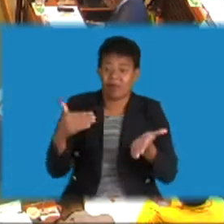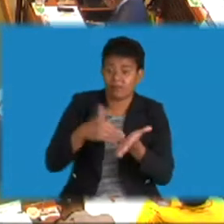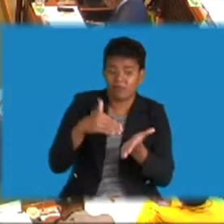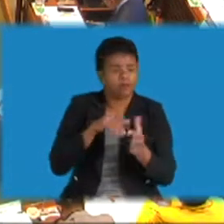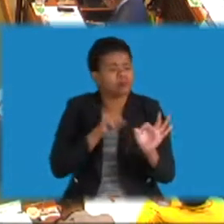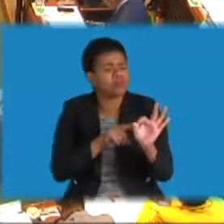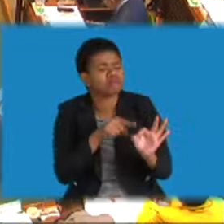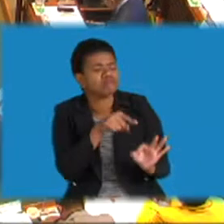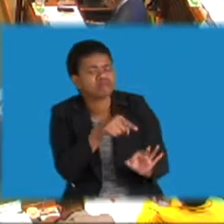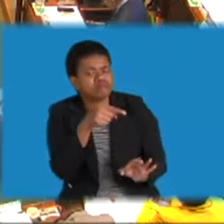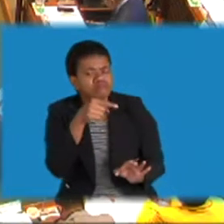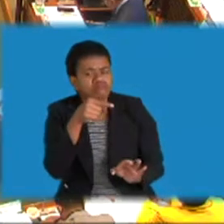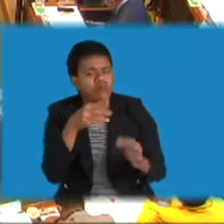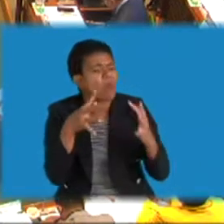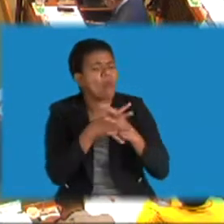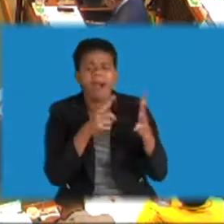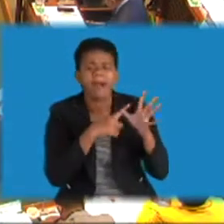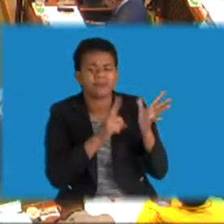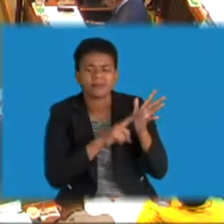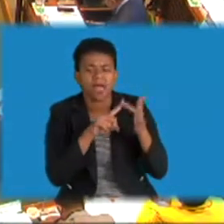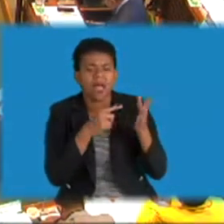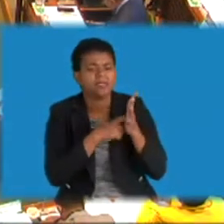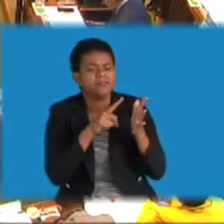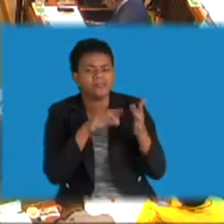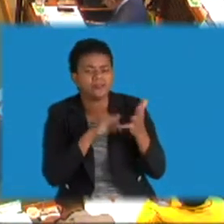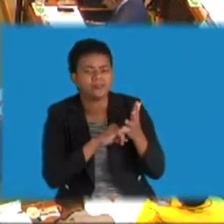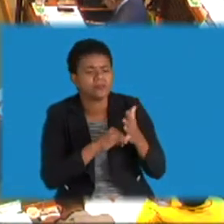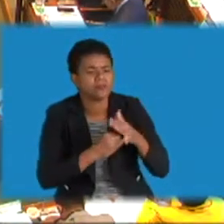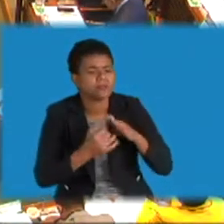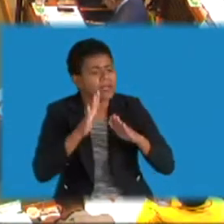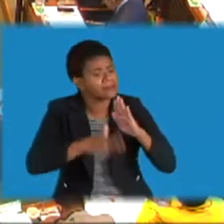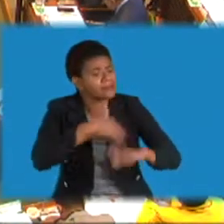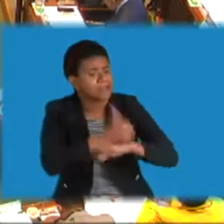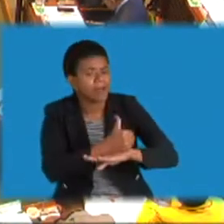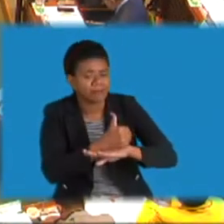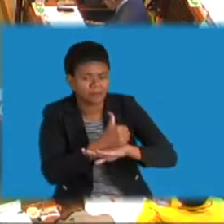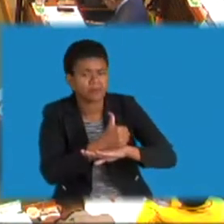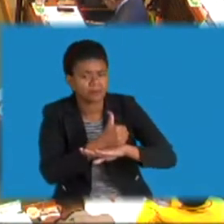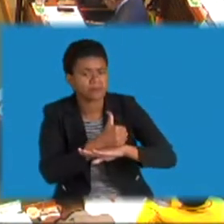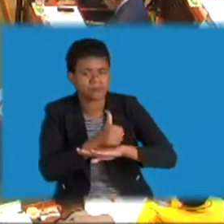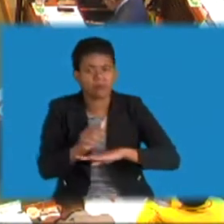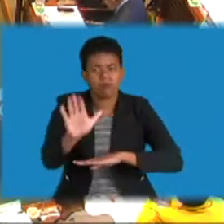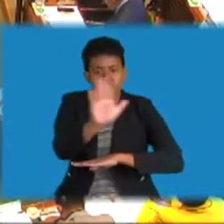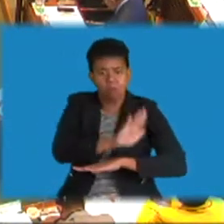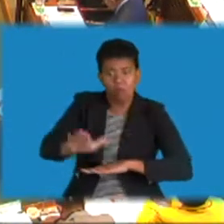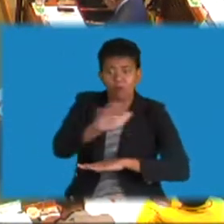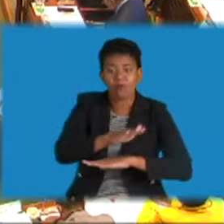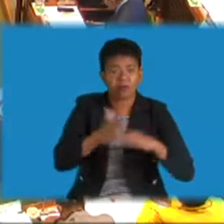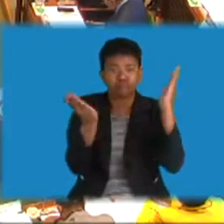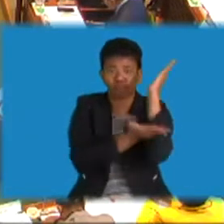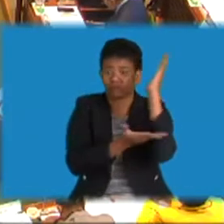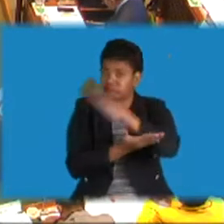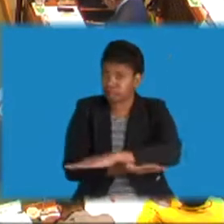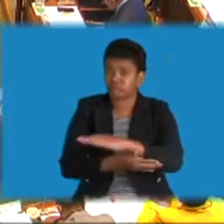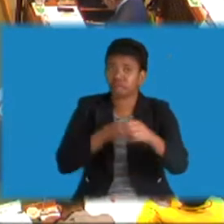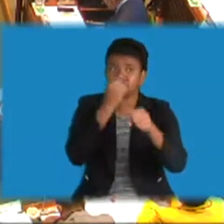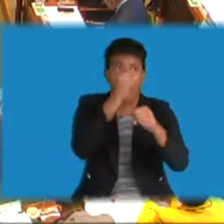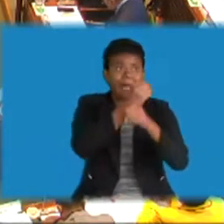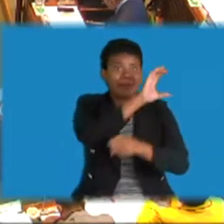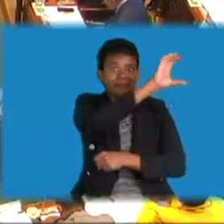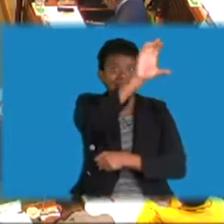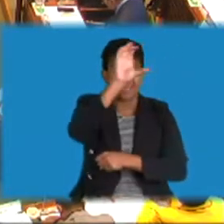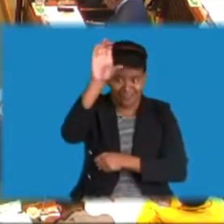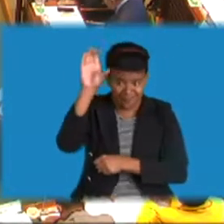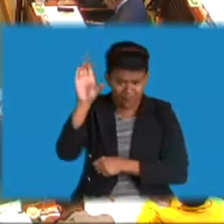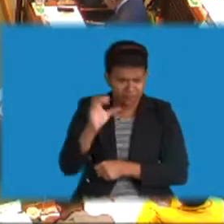the selling point was exclusively all logging companies will be arranged from the landowner. So can you tell this House